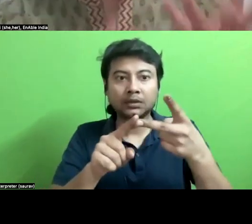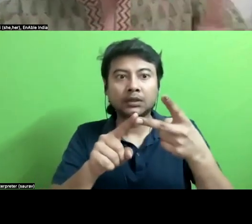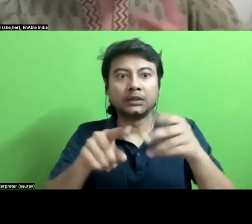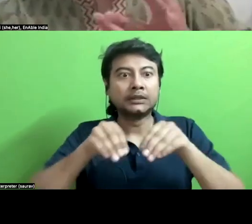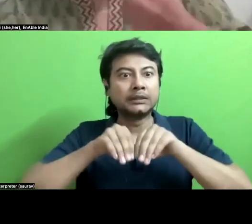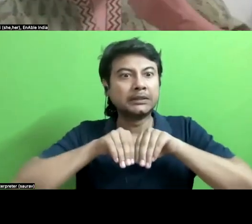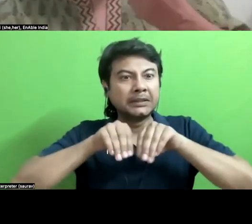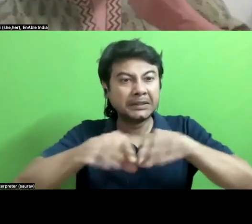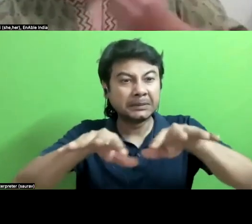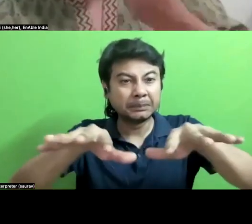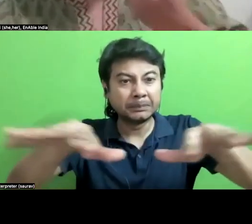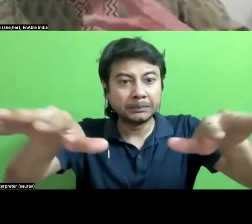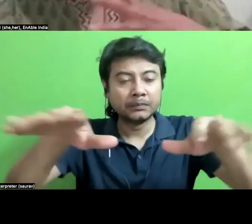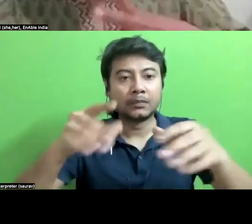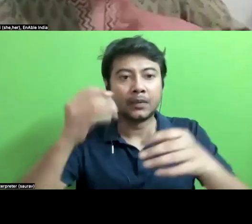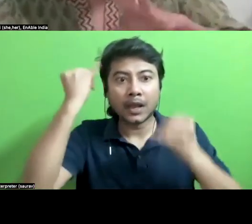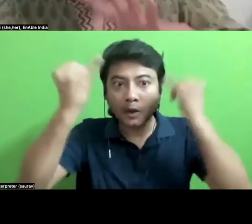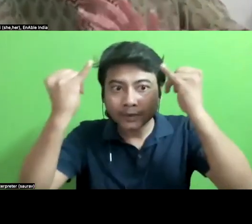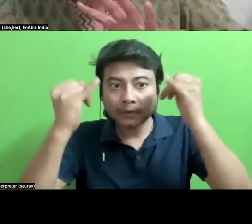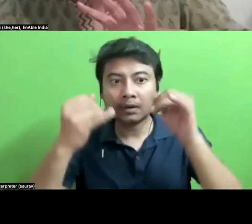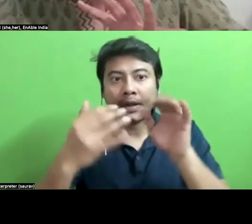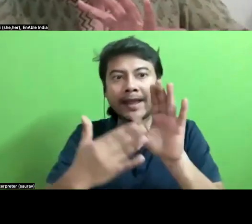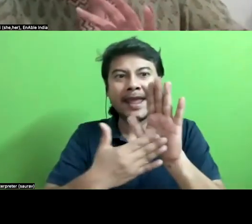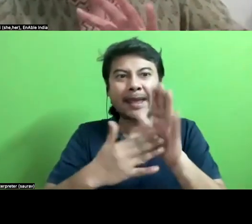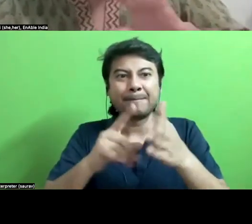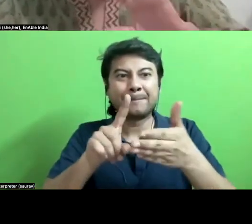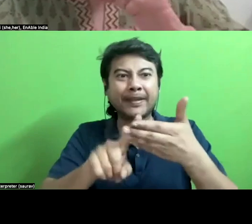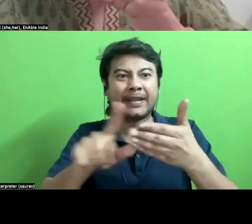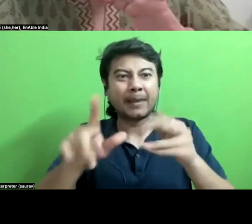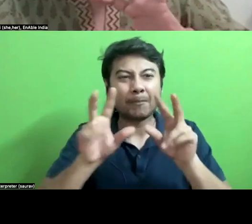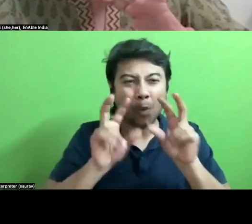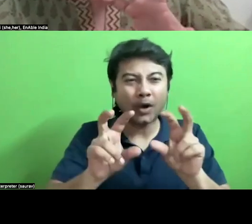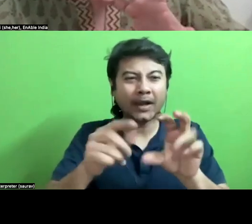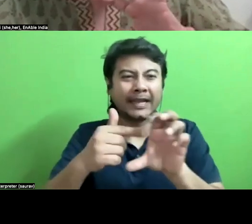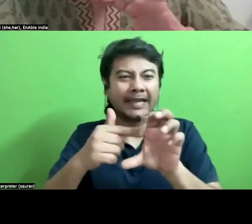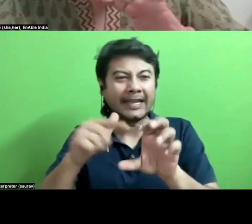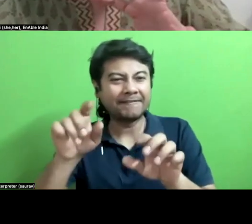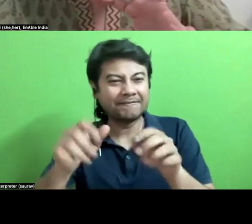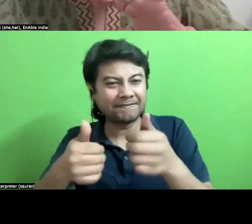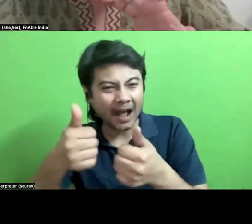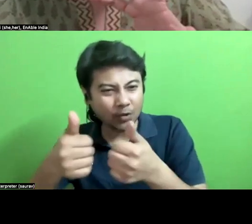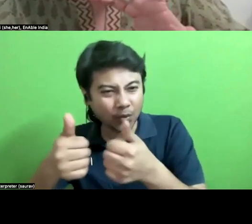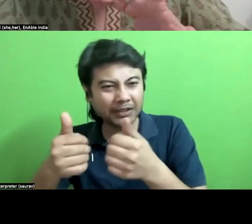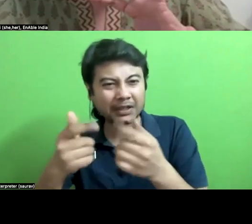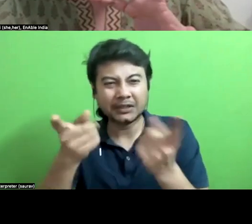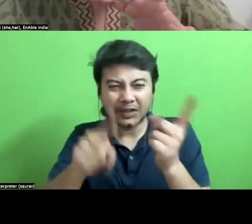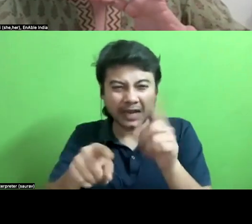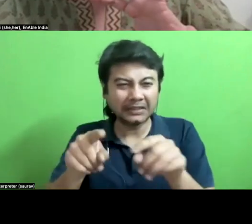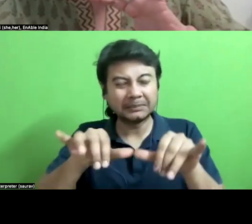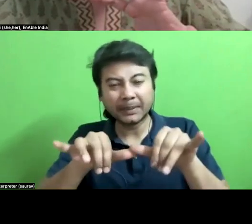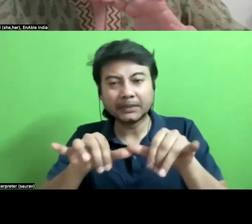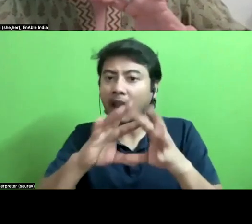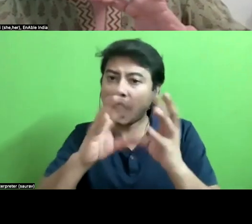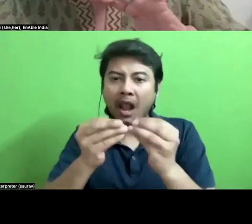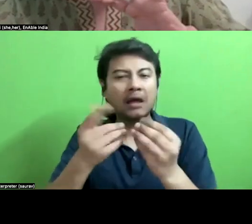taught. Many other things, measurement, many things were taught. I'm not going into that. But I just want you all to remember